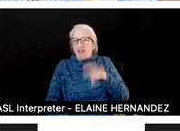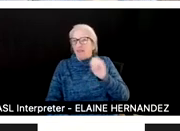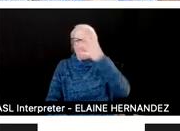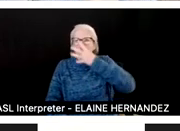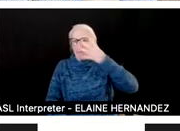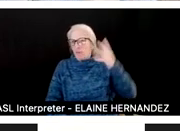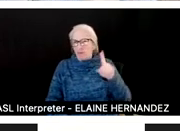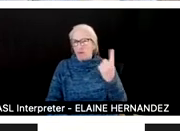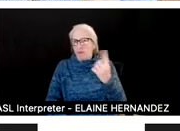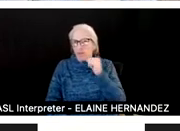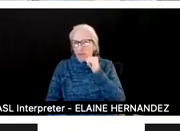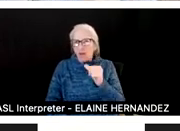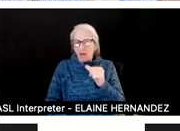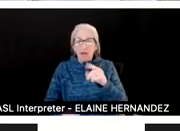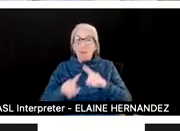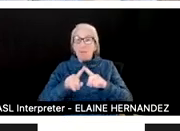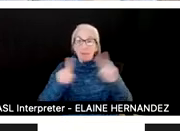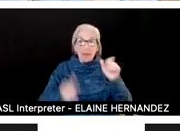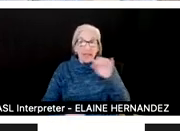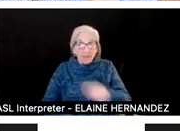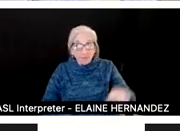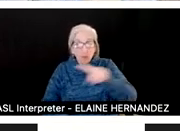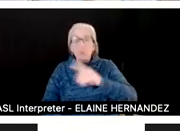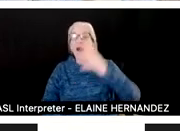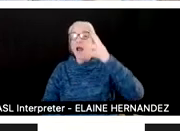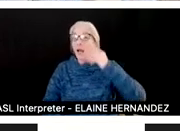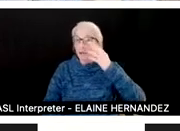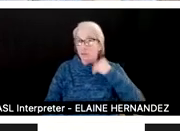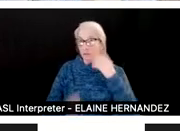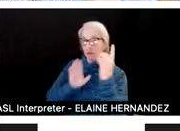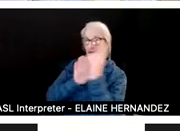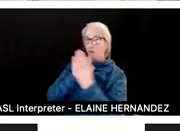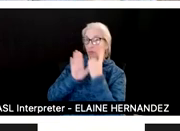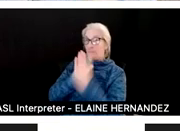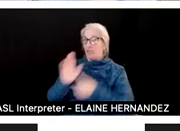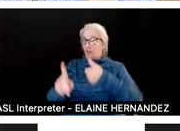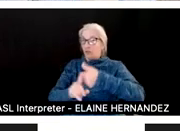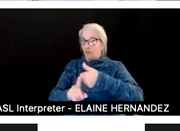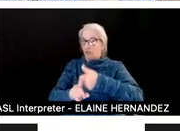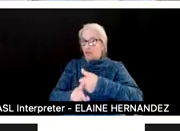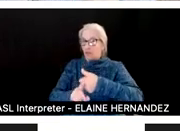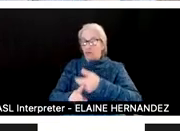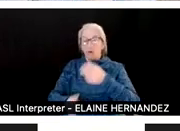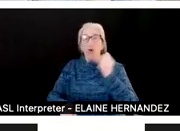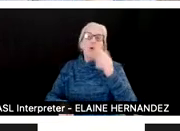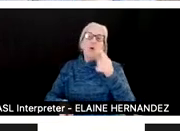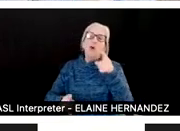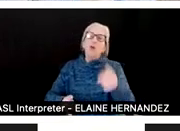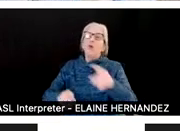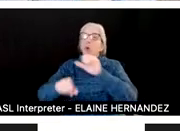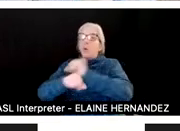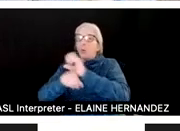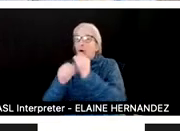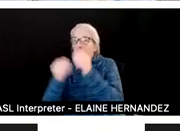If you are a victim or if you're advising someone who has experienced discrimination, here are some useful tips. They should keep